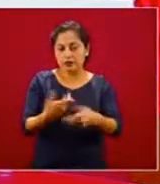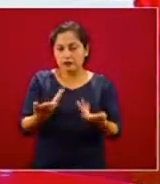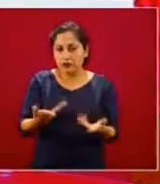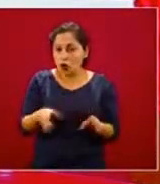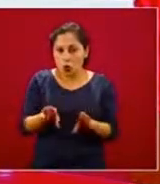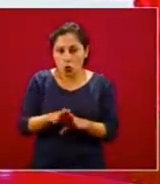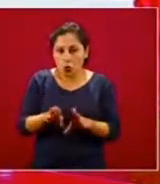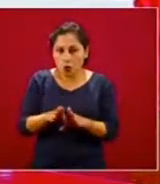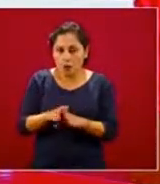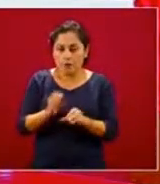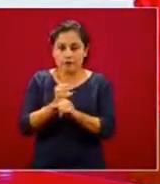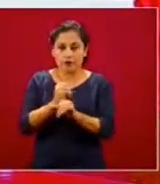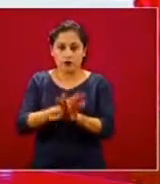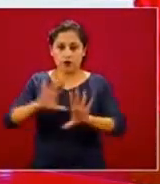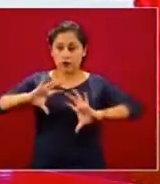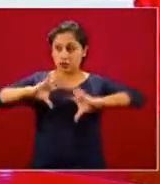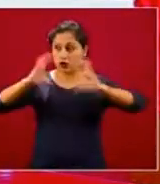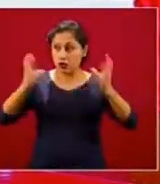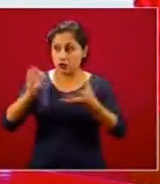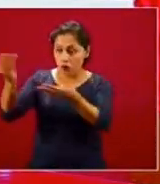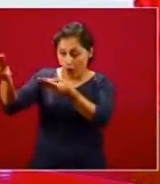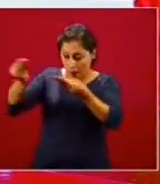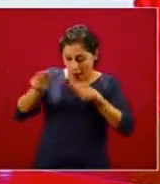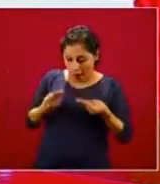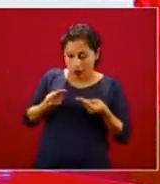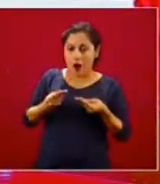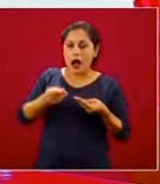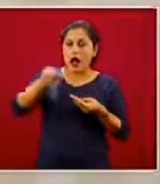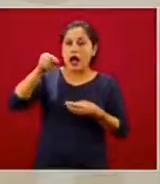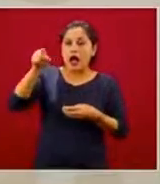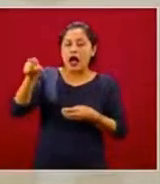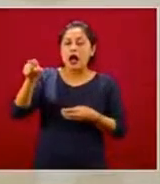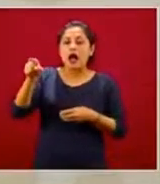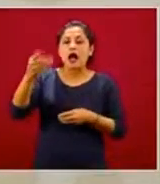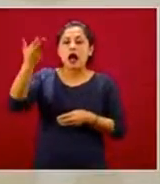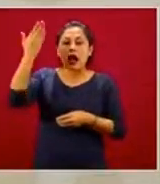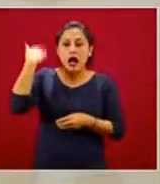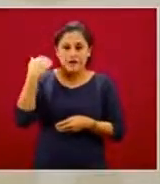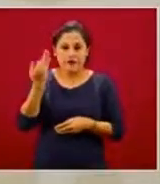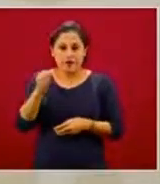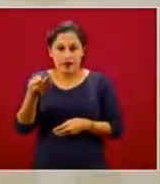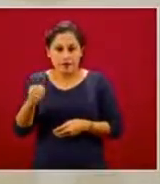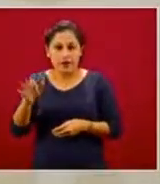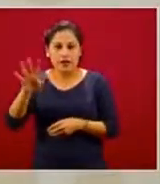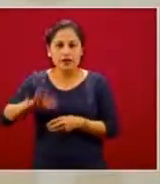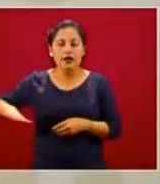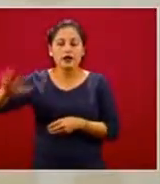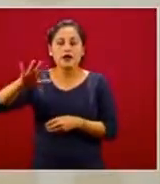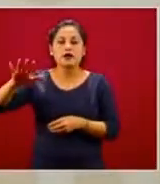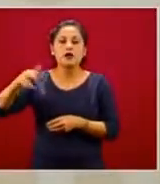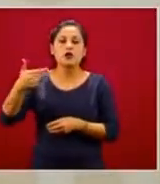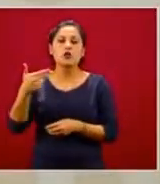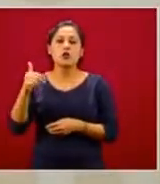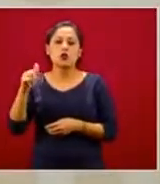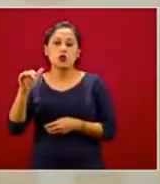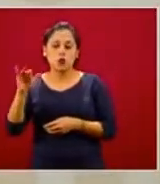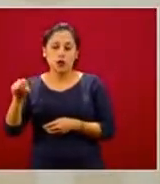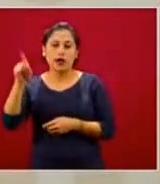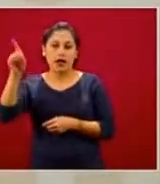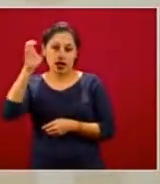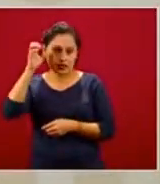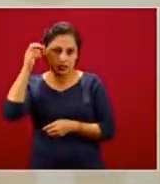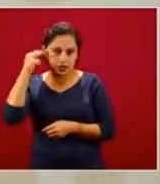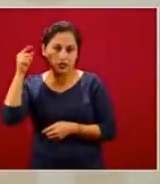información calculated this disponible en el based on the mundo. information En we ese had at the momento la time. epidemia estaba concentrada en Wuhan, Most of the cases were at that